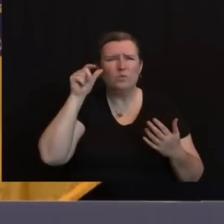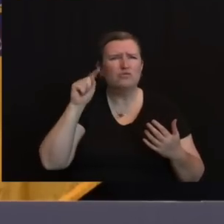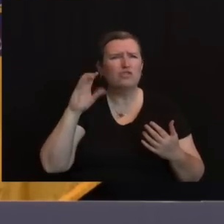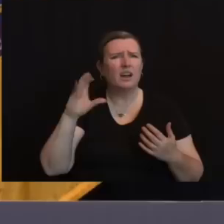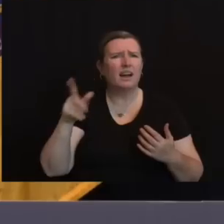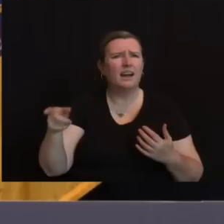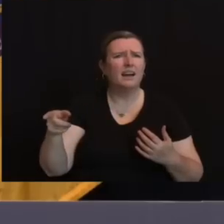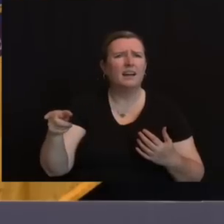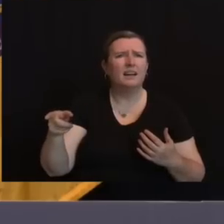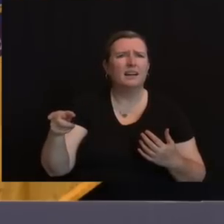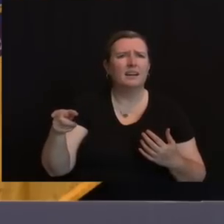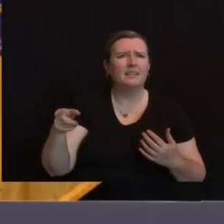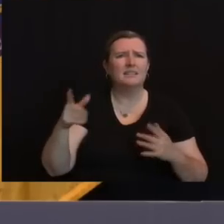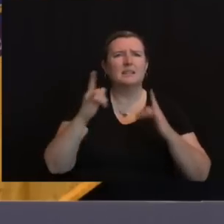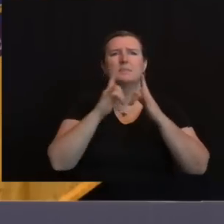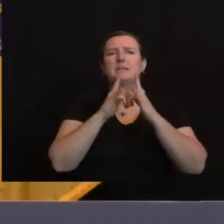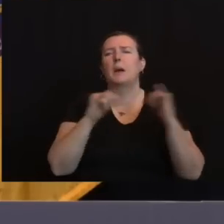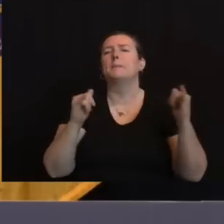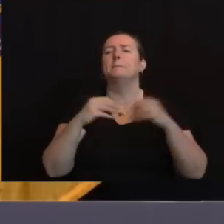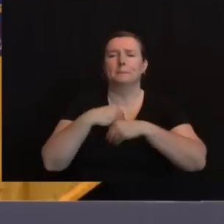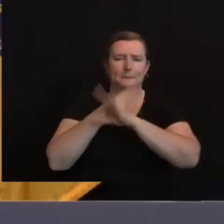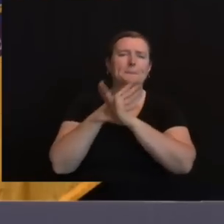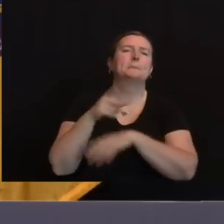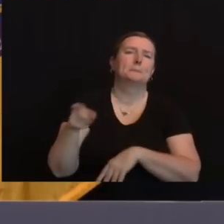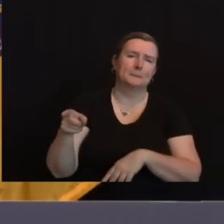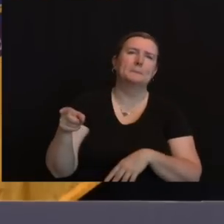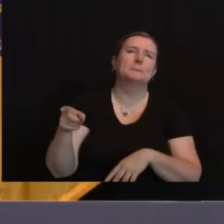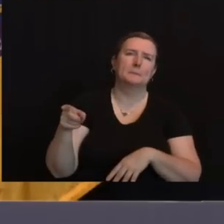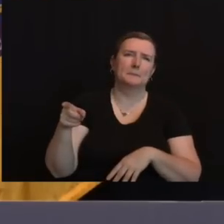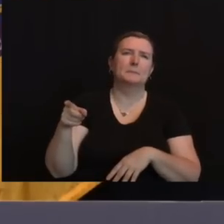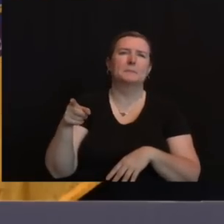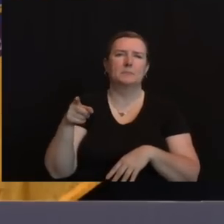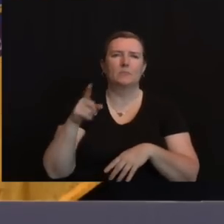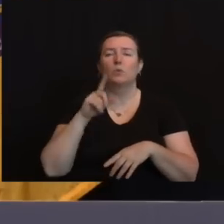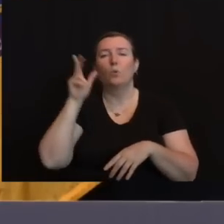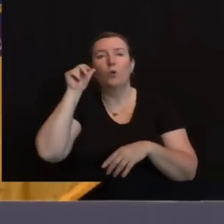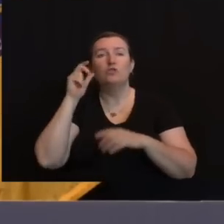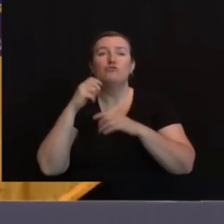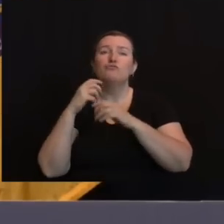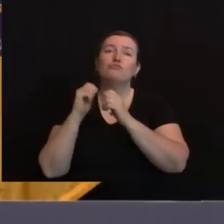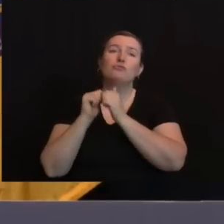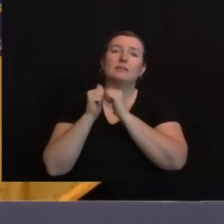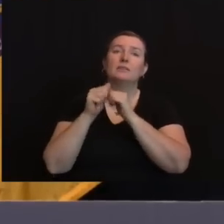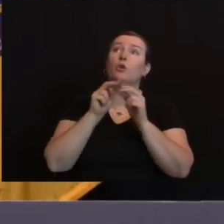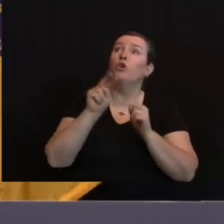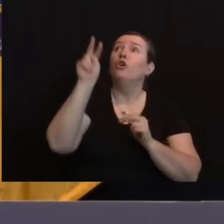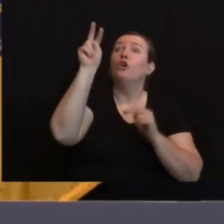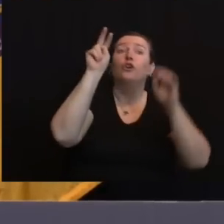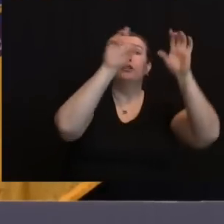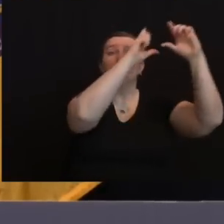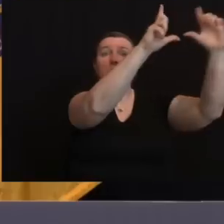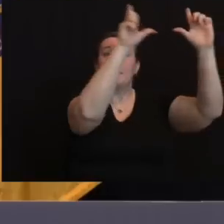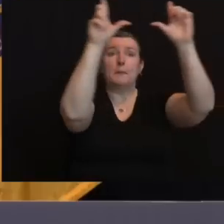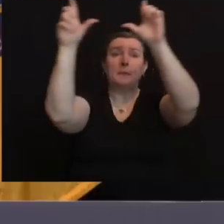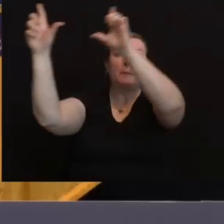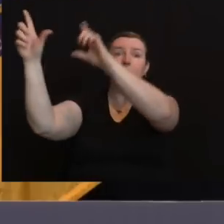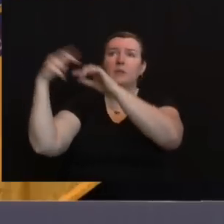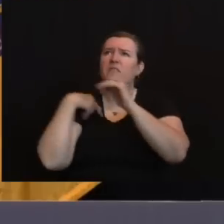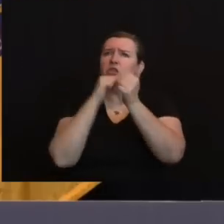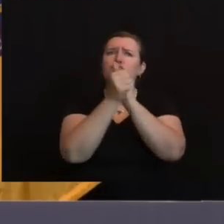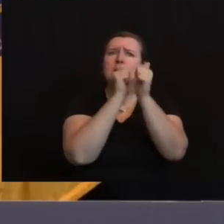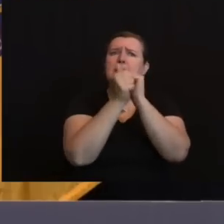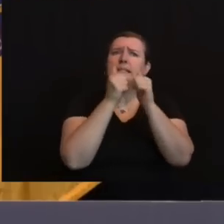simulcast. We have a reporter there today, and he said that simulcasting sports betting is allowed,